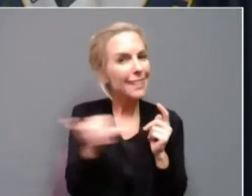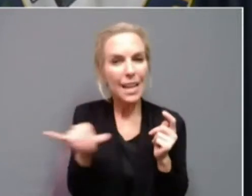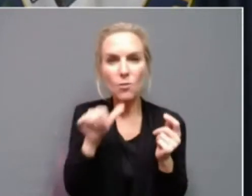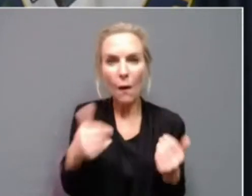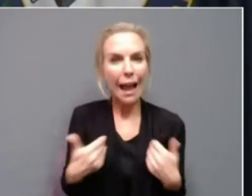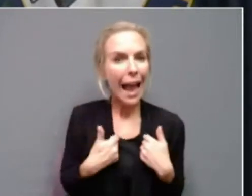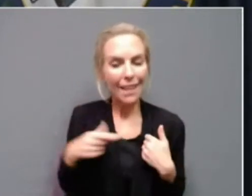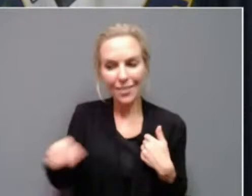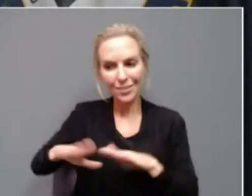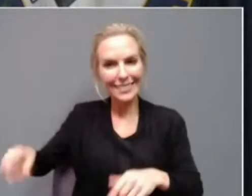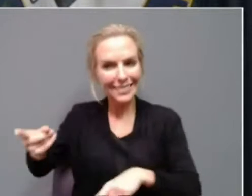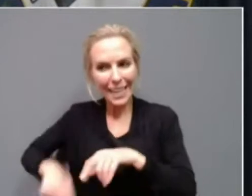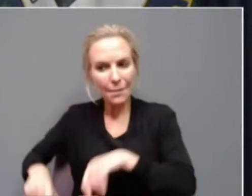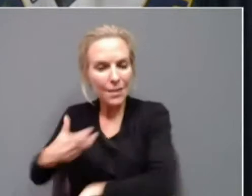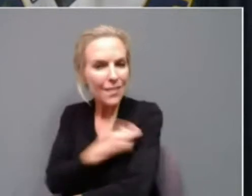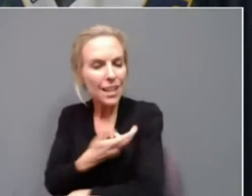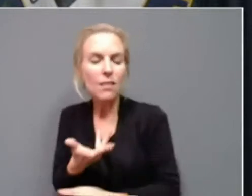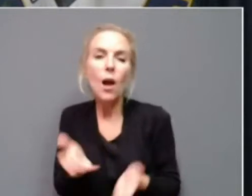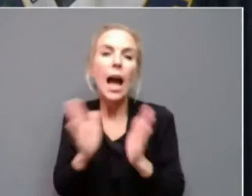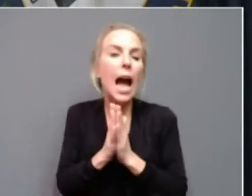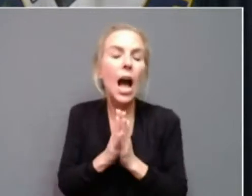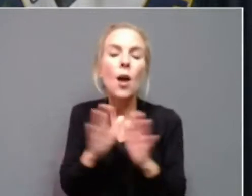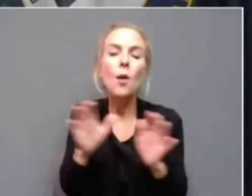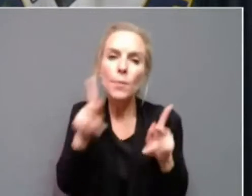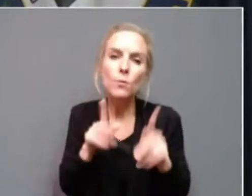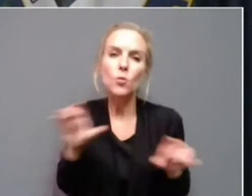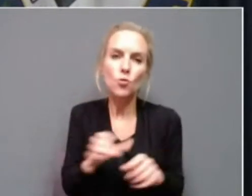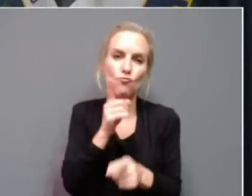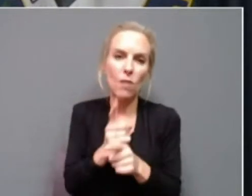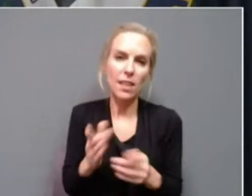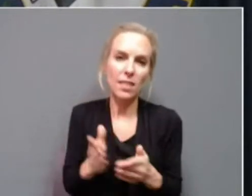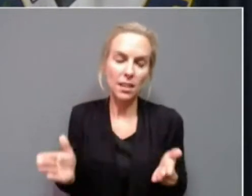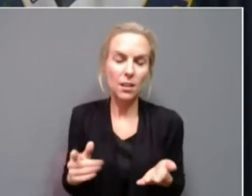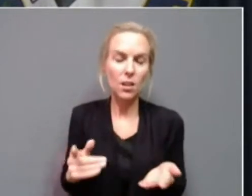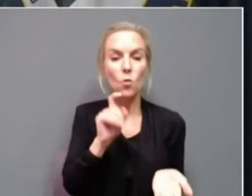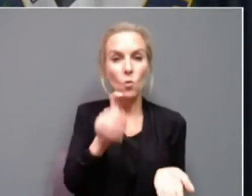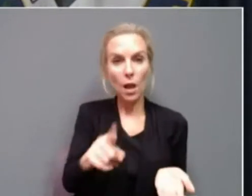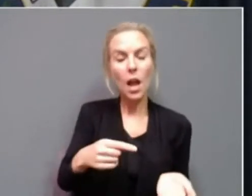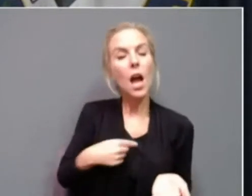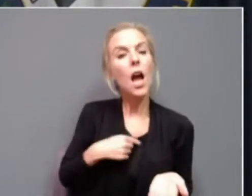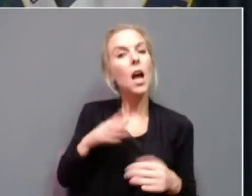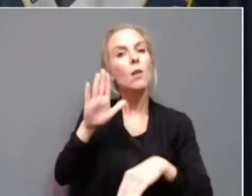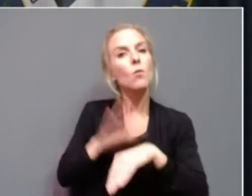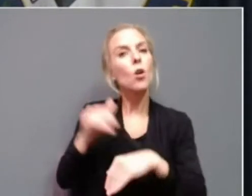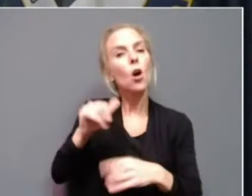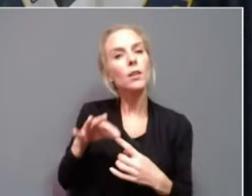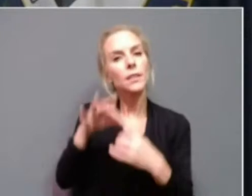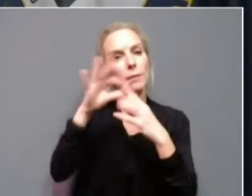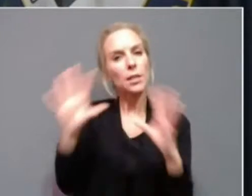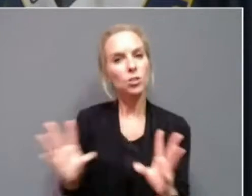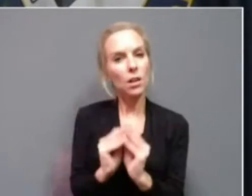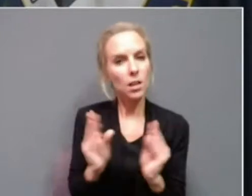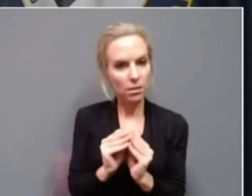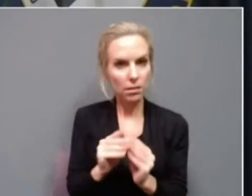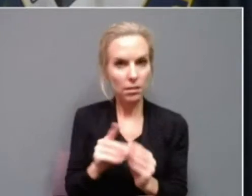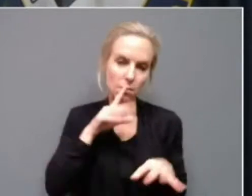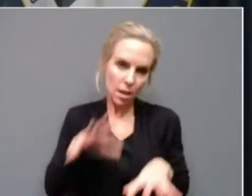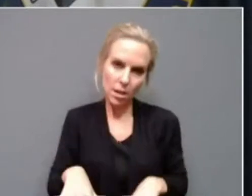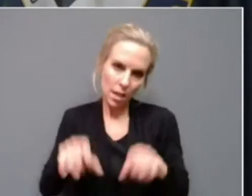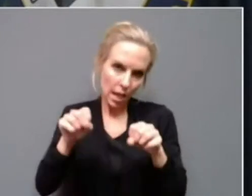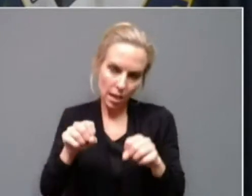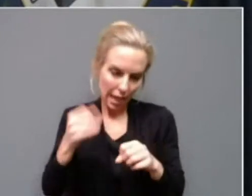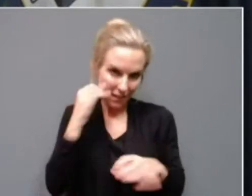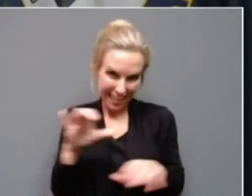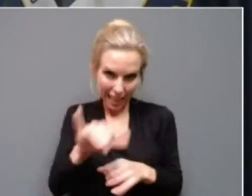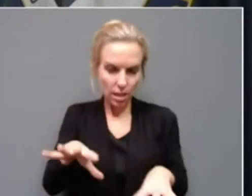asking is for people to do the right thing. Question, did I consider calling a special session? Well, that would have taken a week plus,